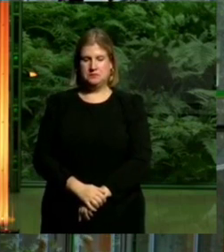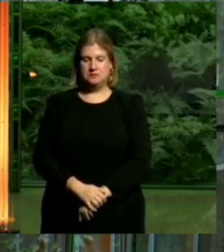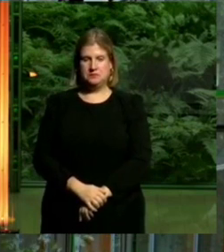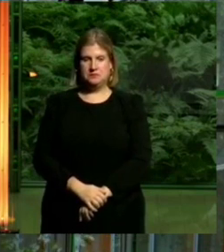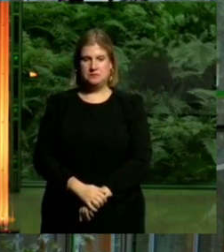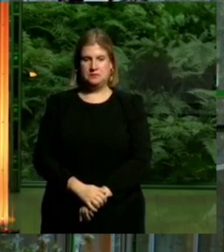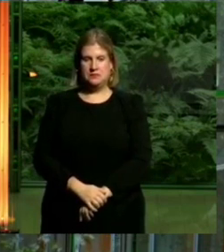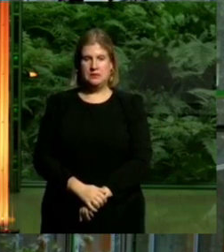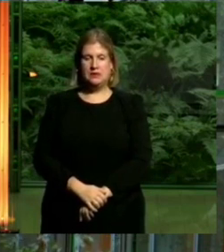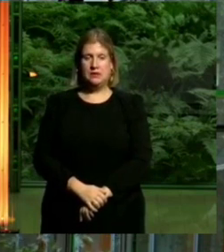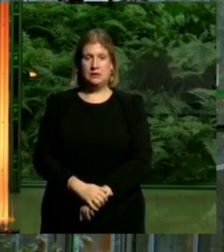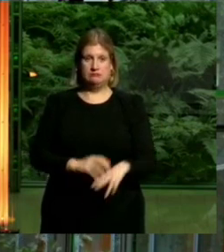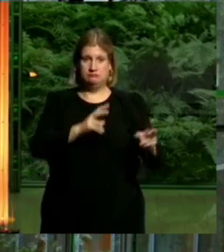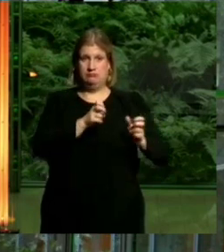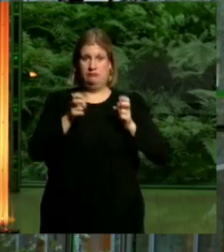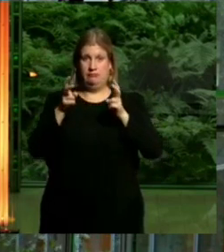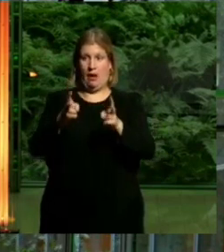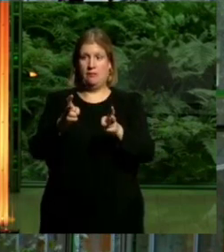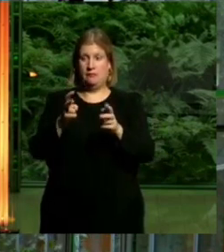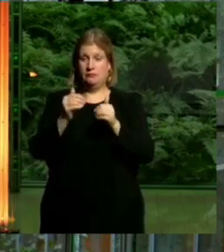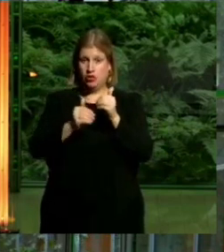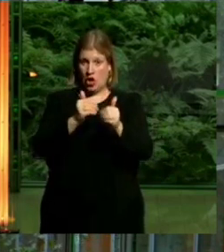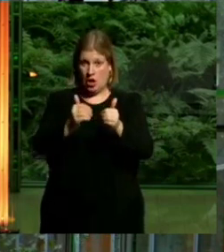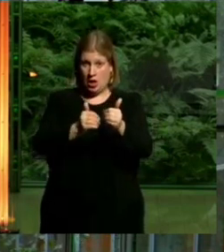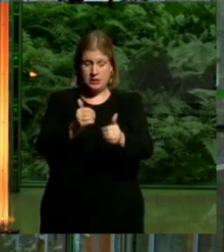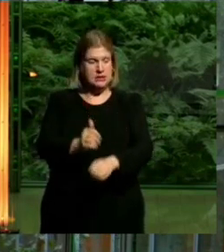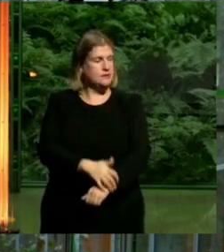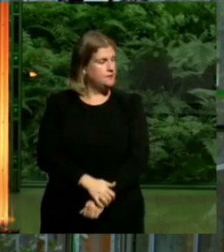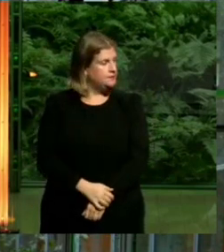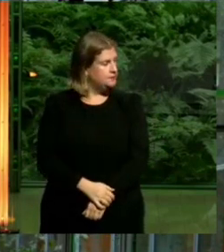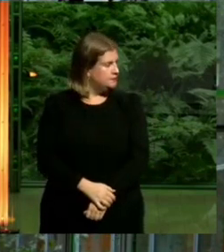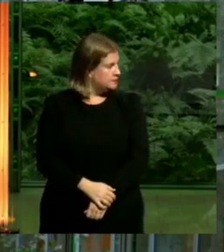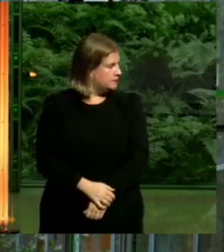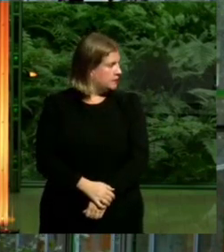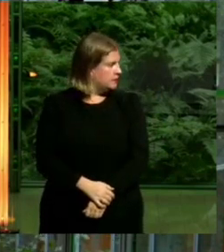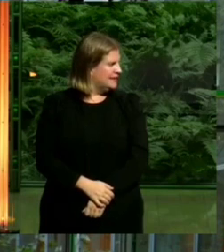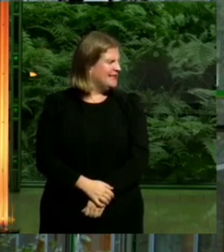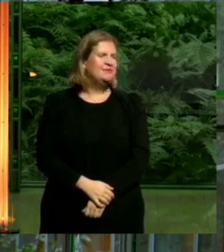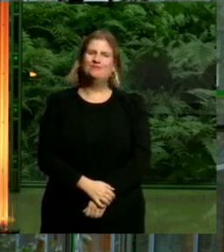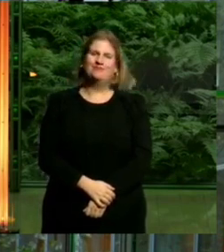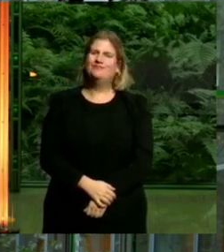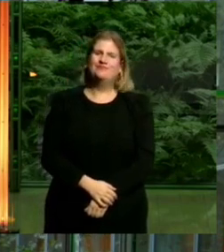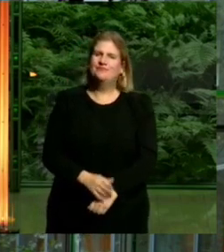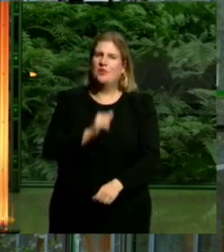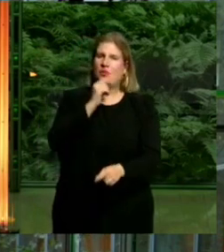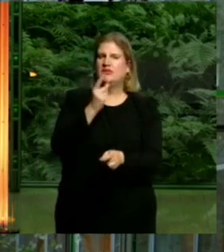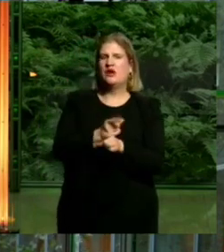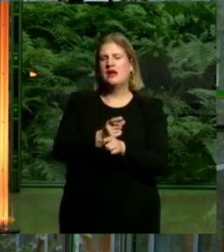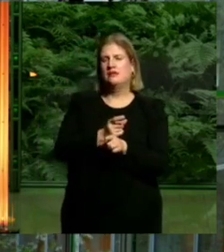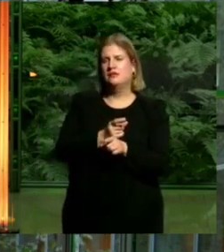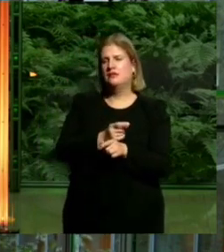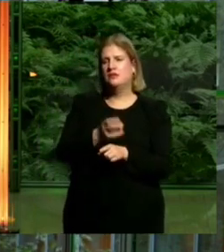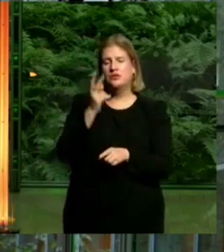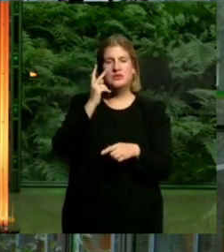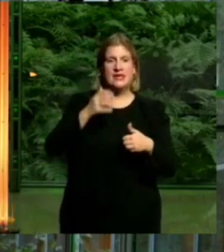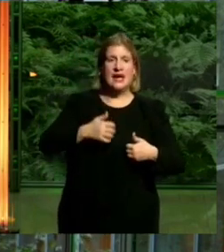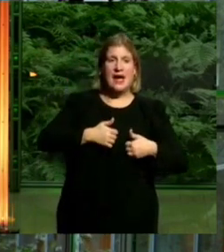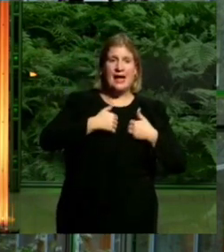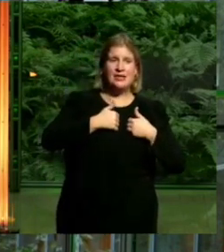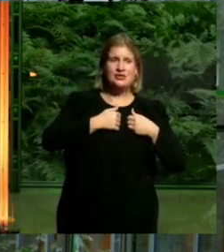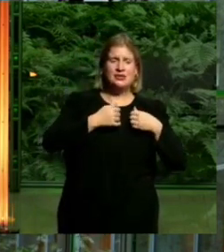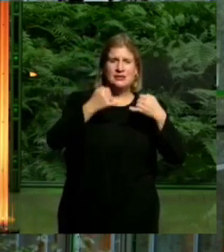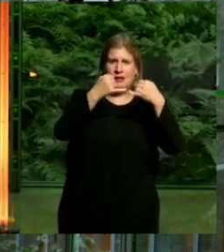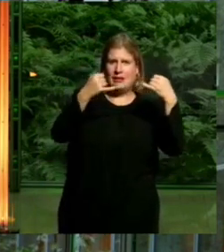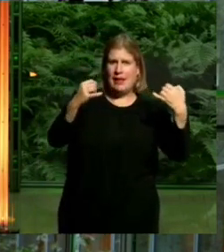So let's paste it here, process. And you can see that it didn't quite get it right. You can see address line number